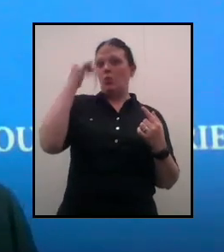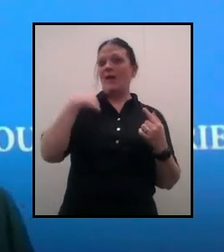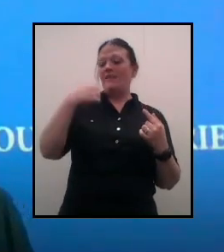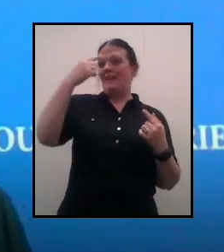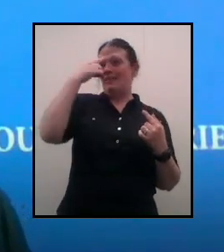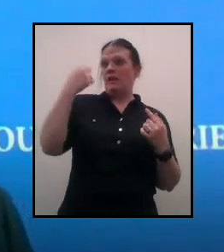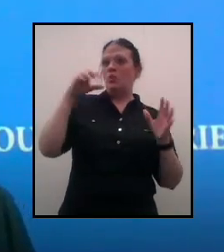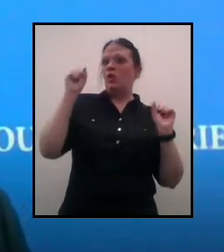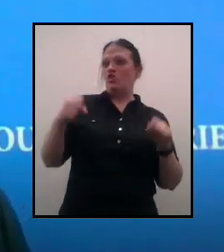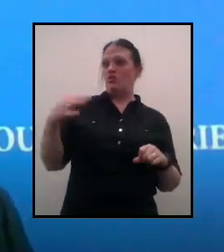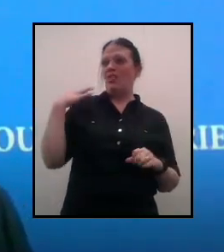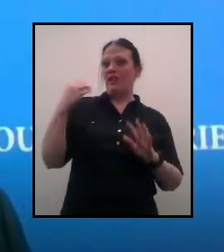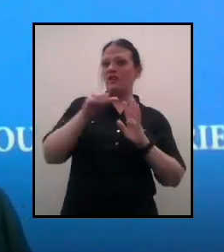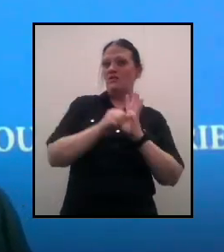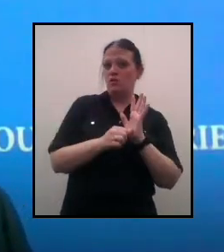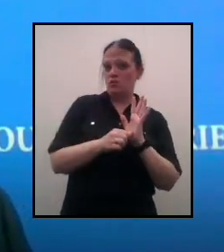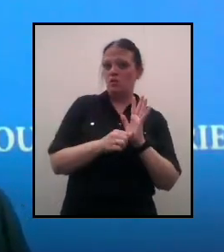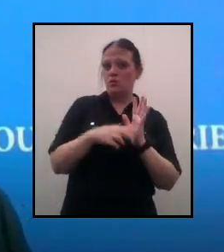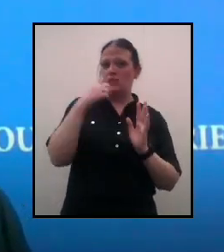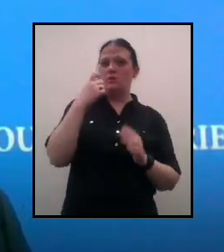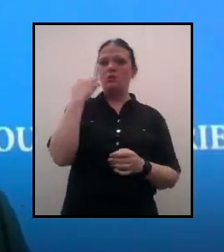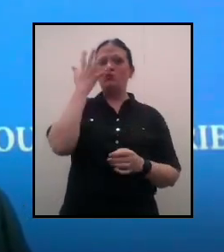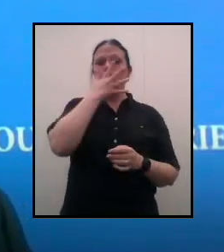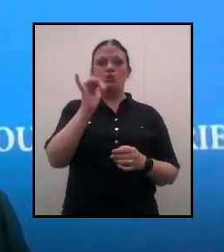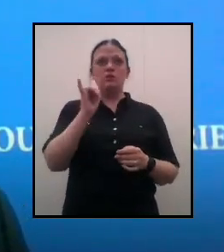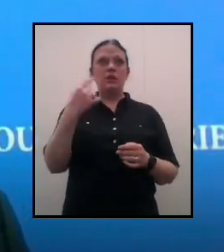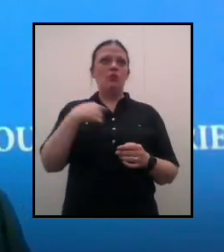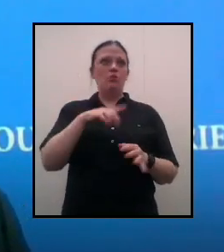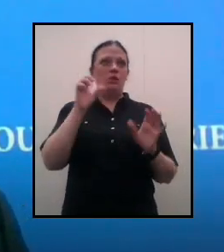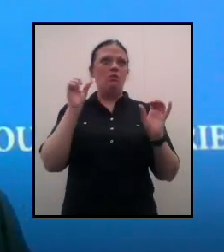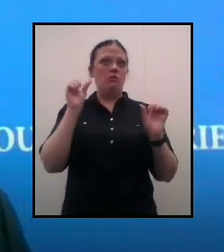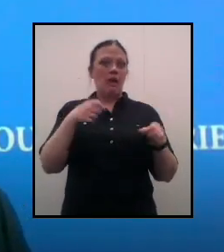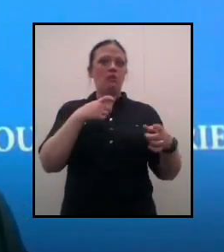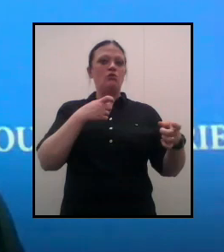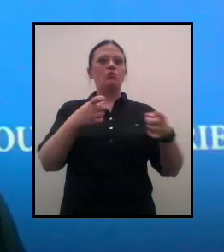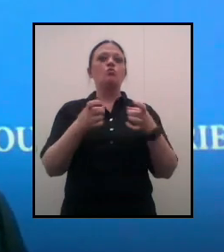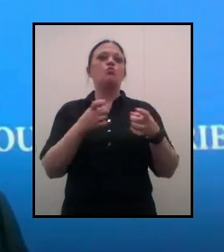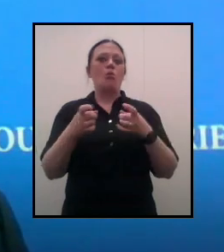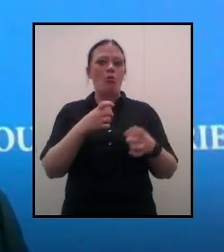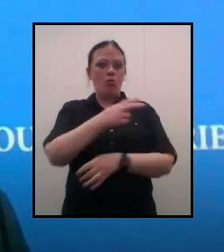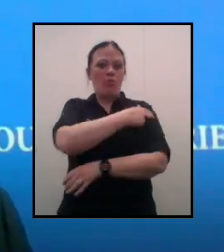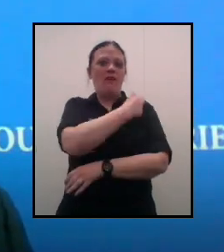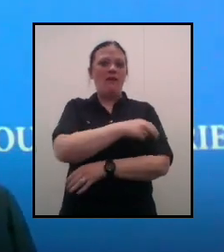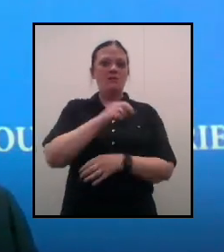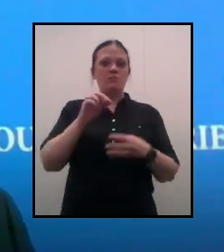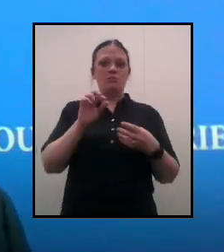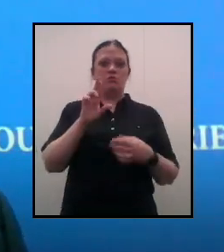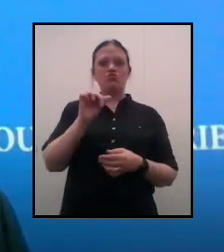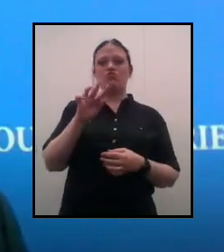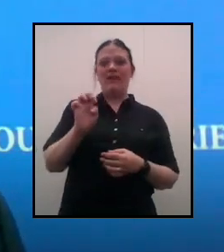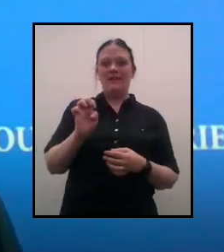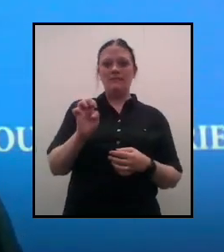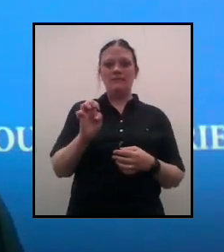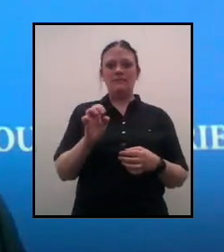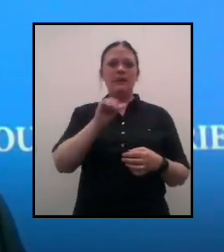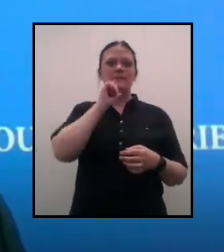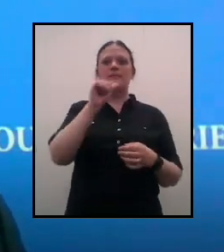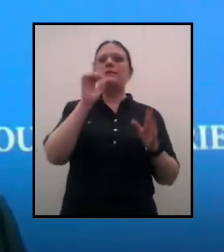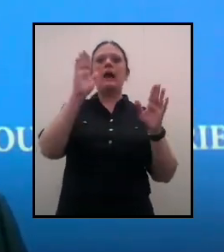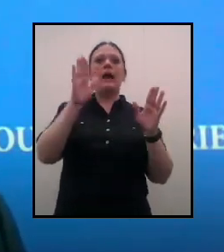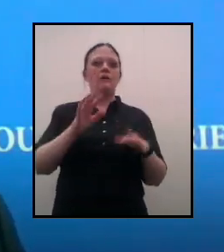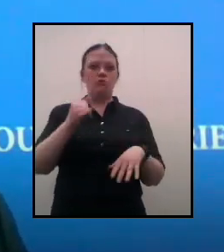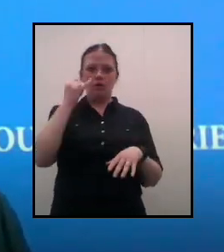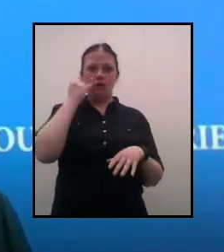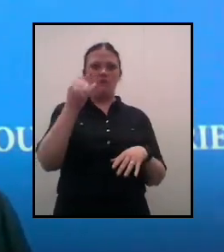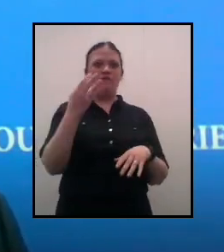do some elective surgeries, because it looks like we'll be able to control the hospitalization rate. It's not great if we're looking for